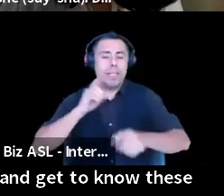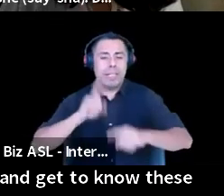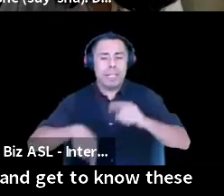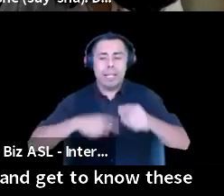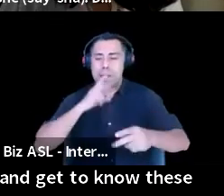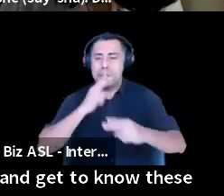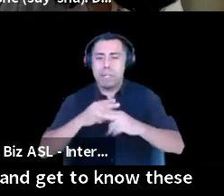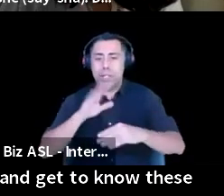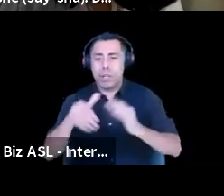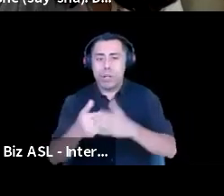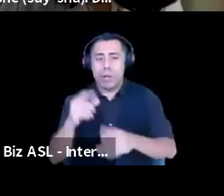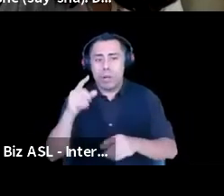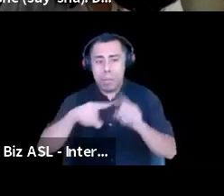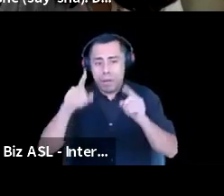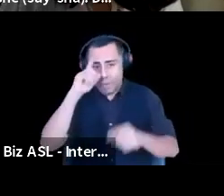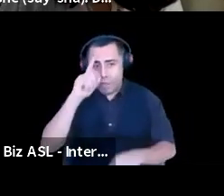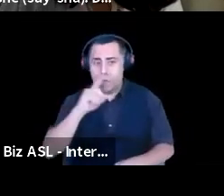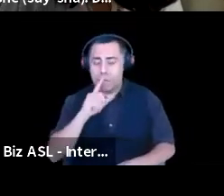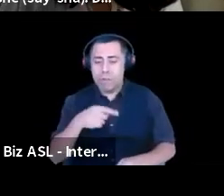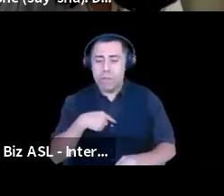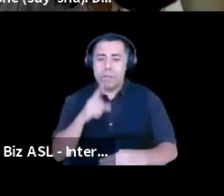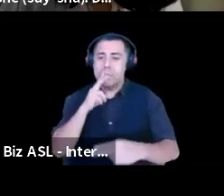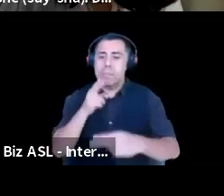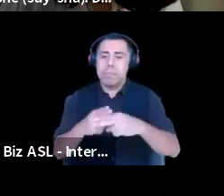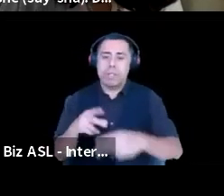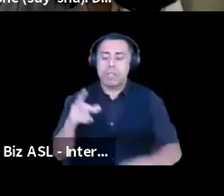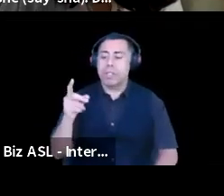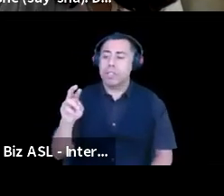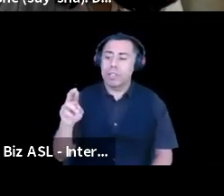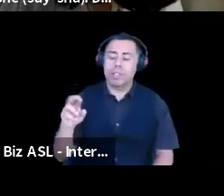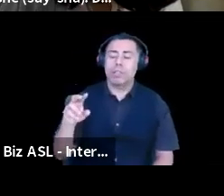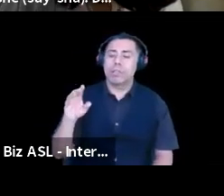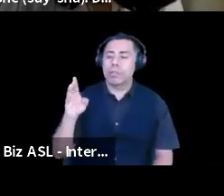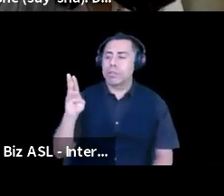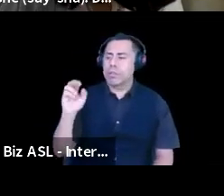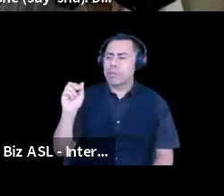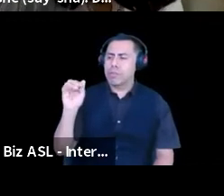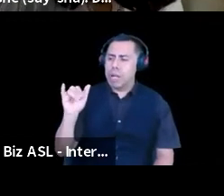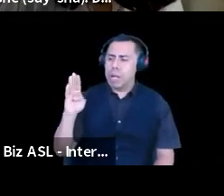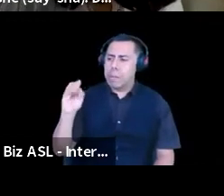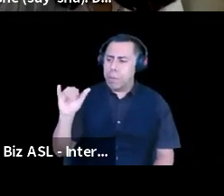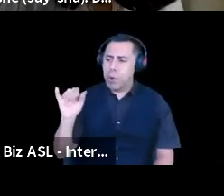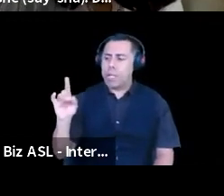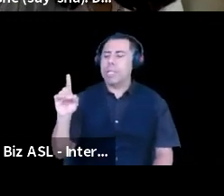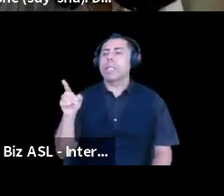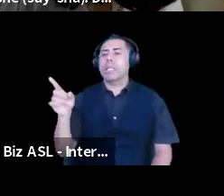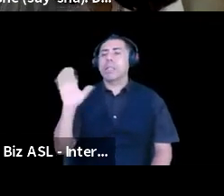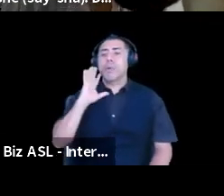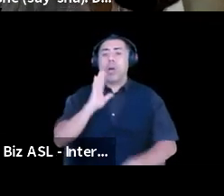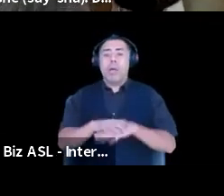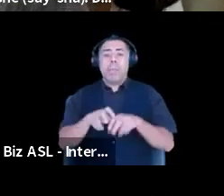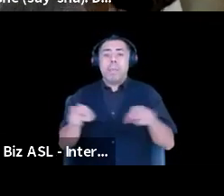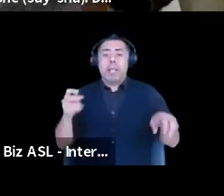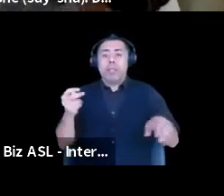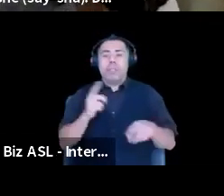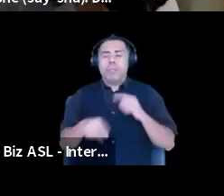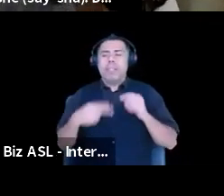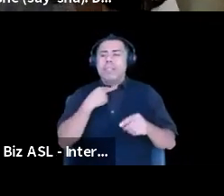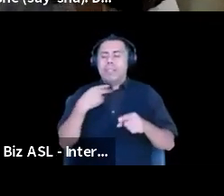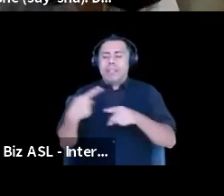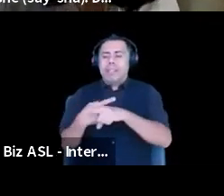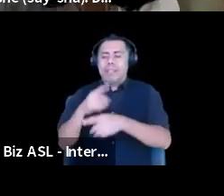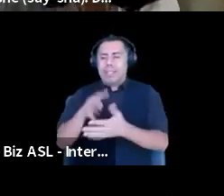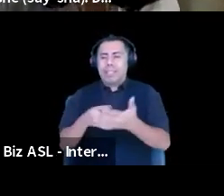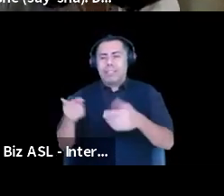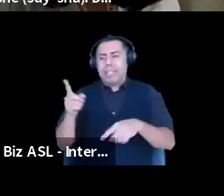Brian Brayboy at ASU, who was going to be on this panel originally on Tuesday, but then we moved it. He could no longer be here, and he again is in another